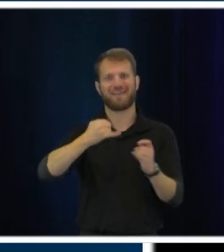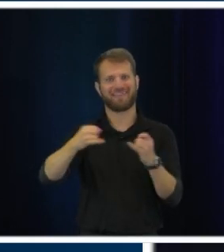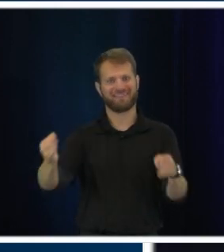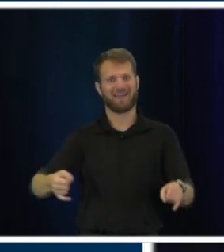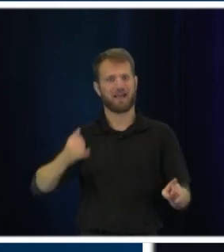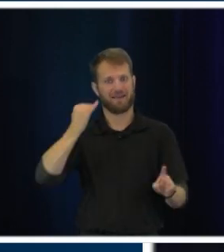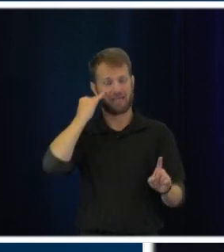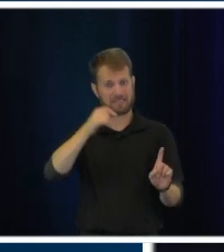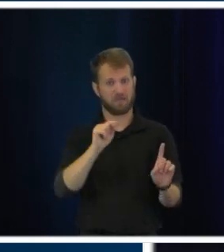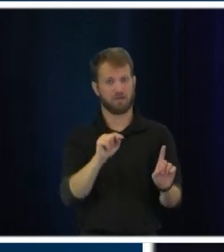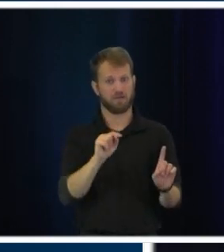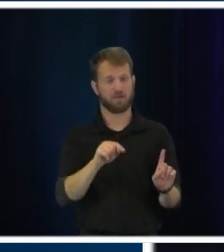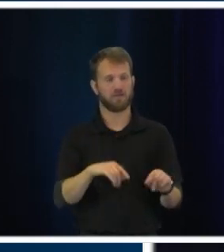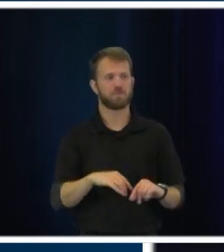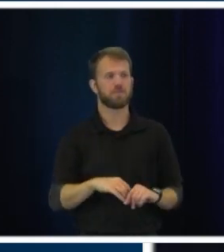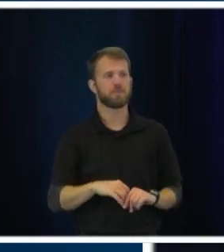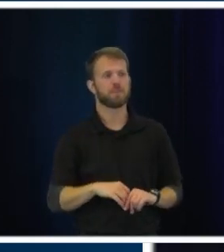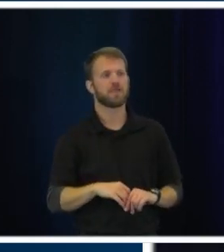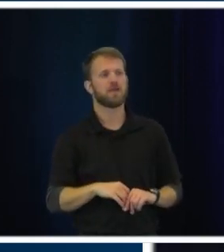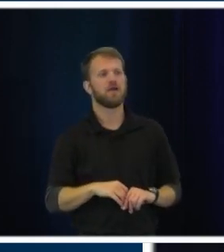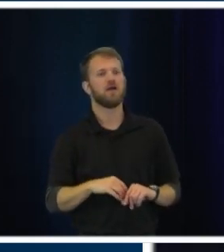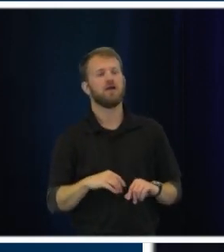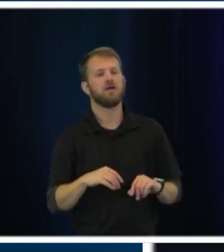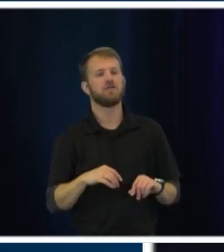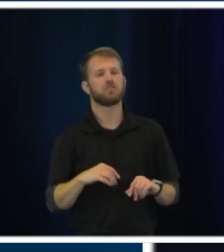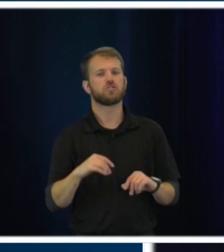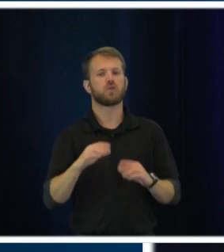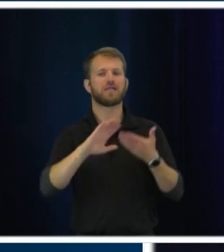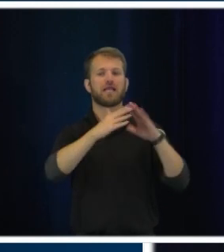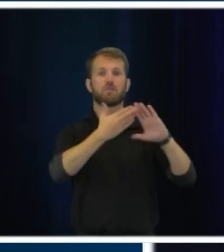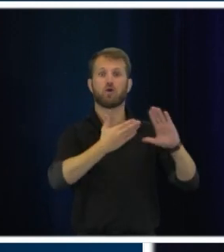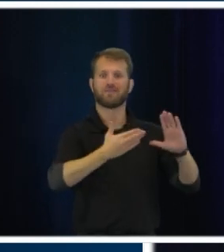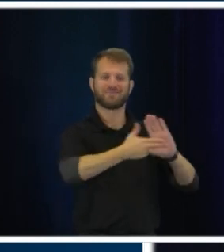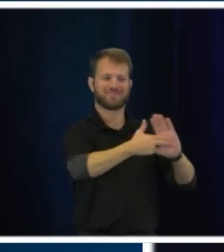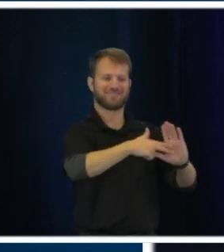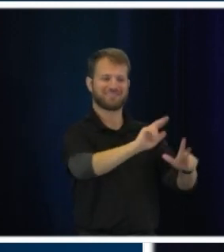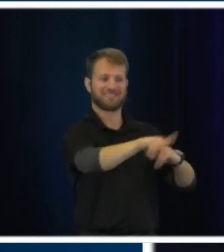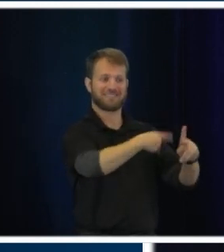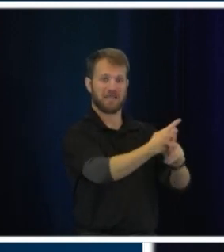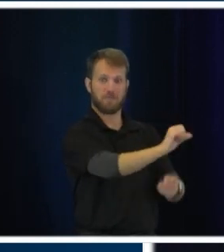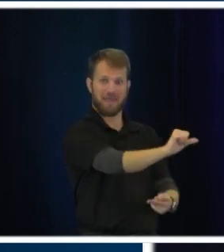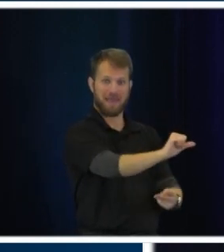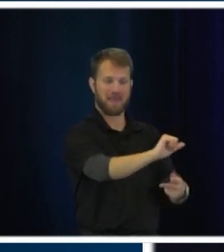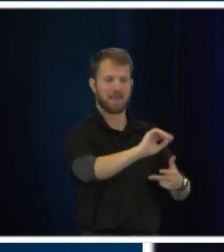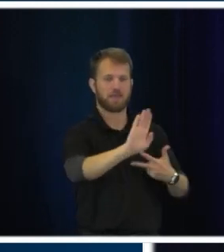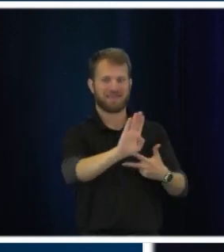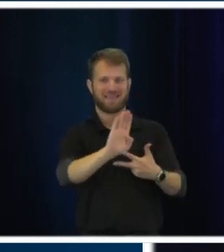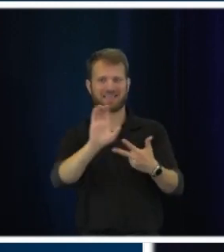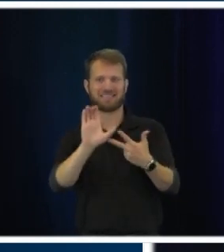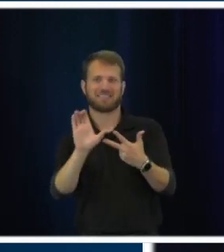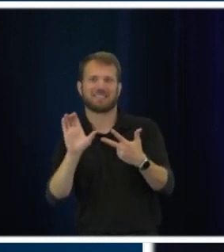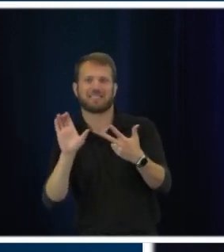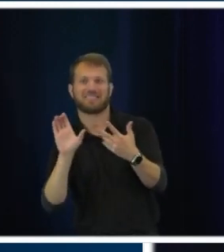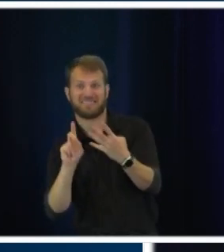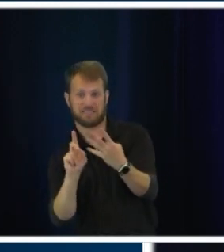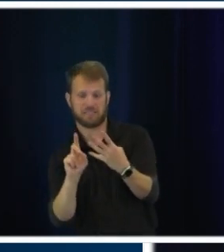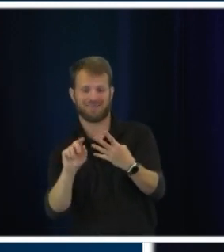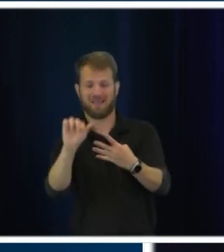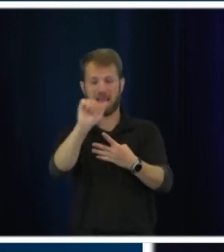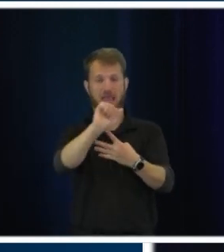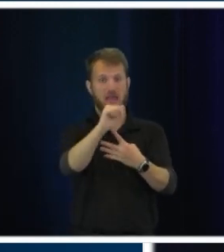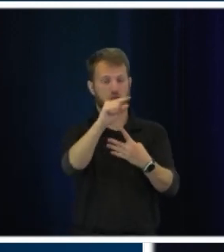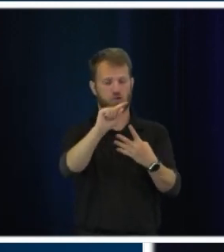were neighborhoods that were labeled type A, type B, C, and D. Type A was